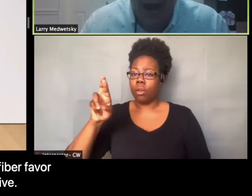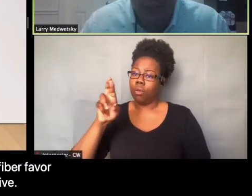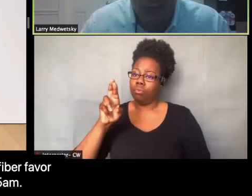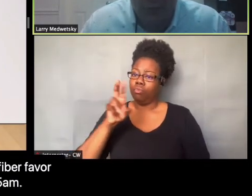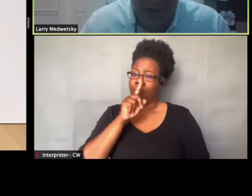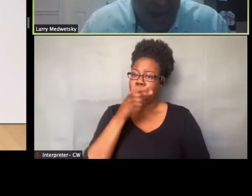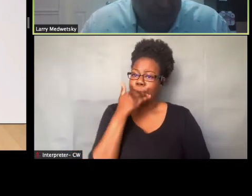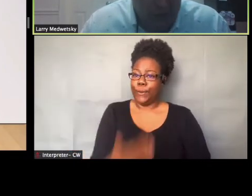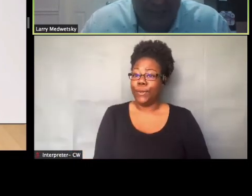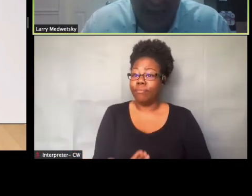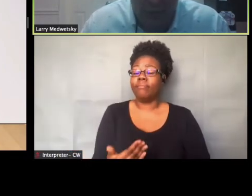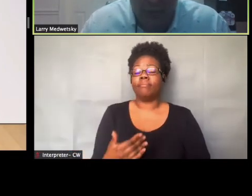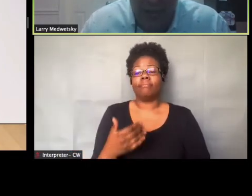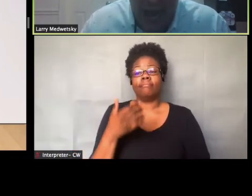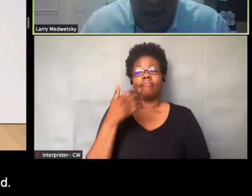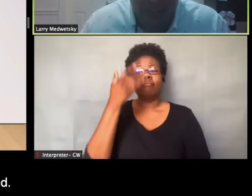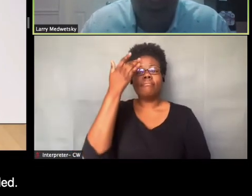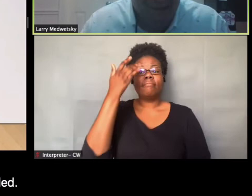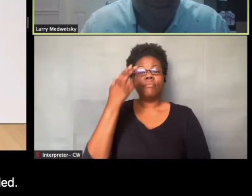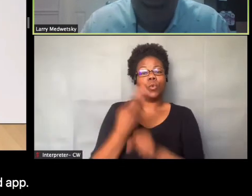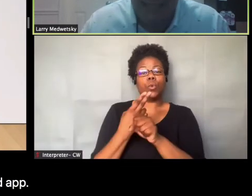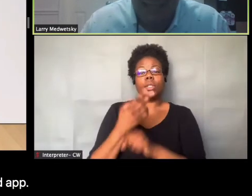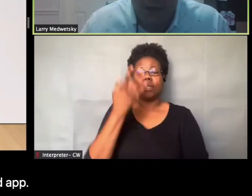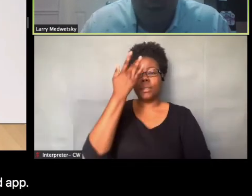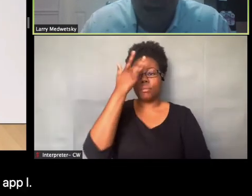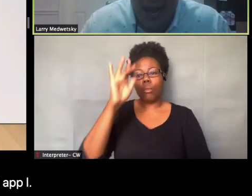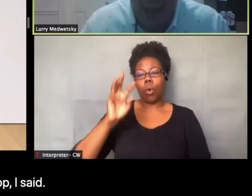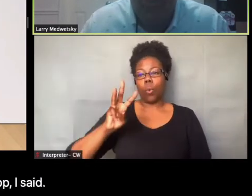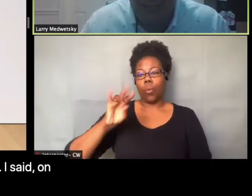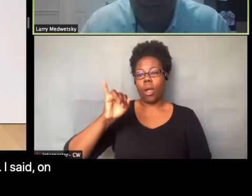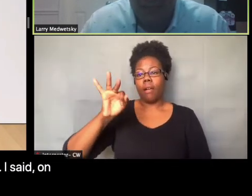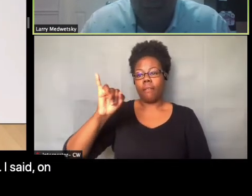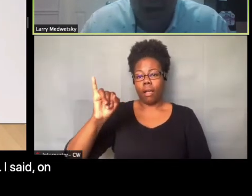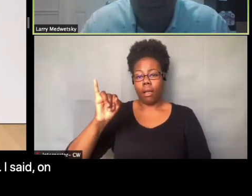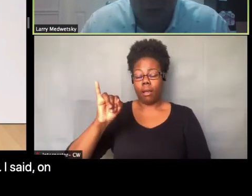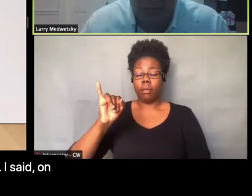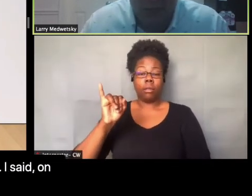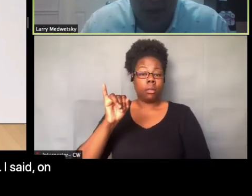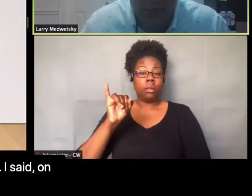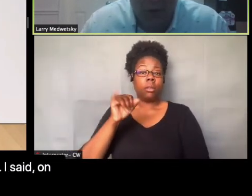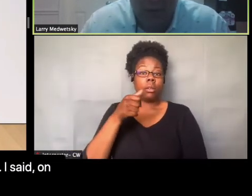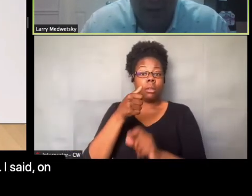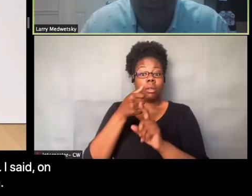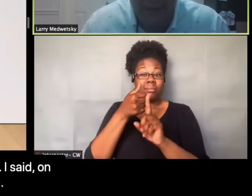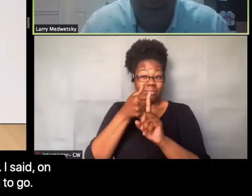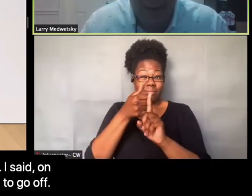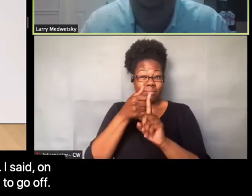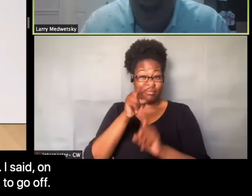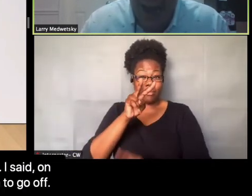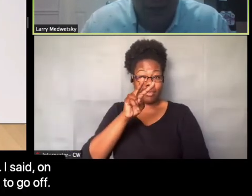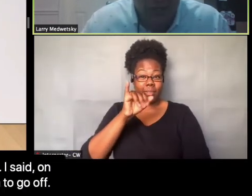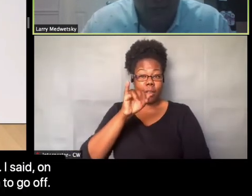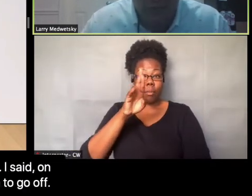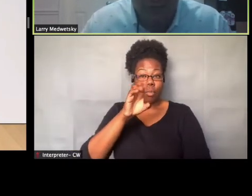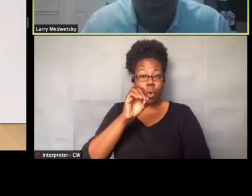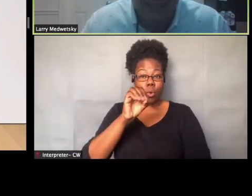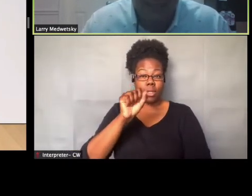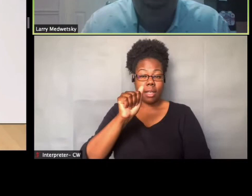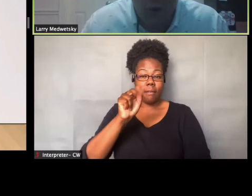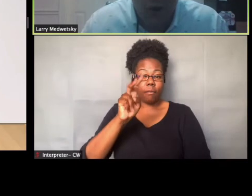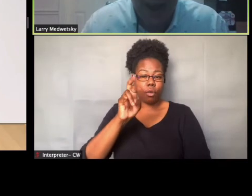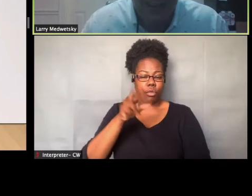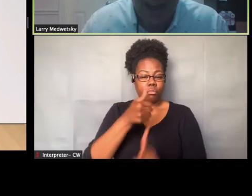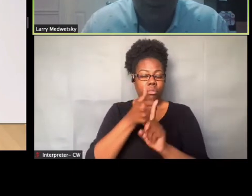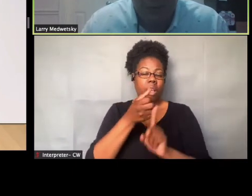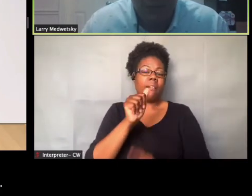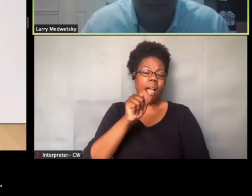And I use it with an app. So I download an app. I set on my app the days and times I want the alarm to go off. I can use it for myself,